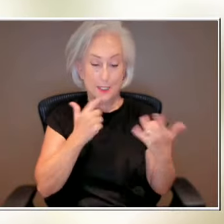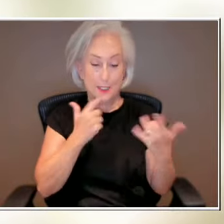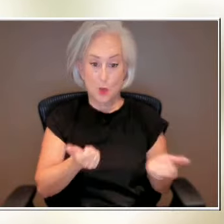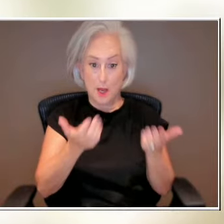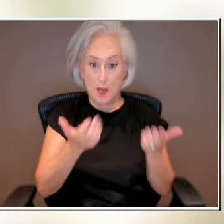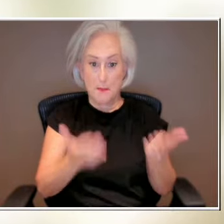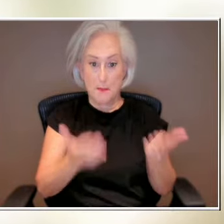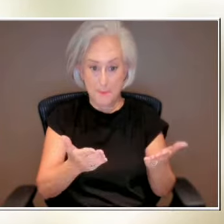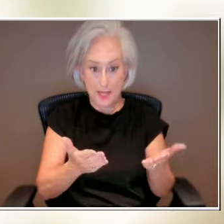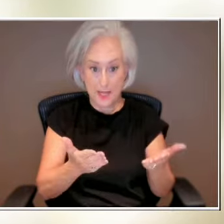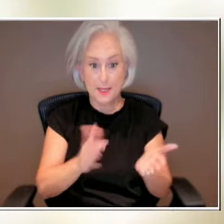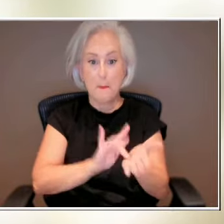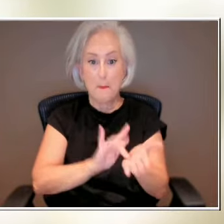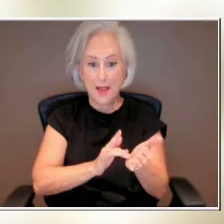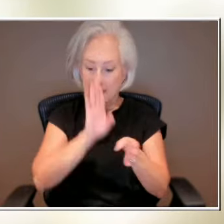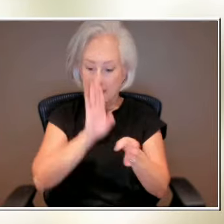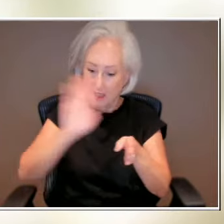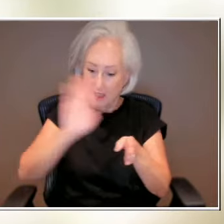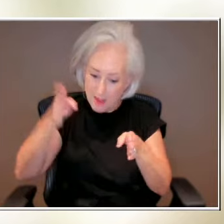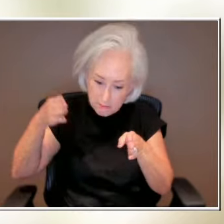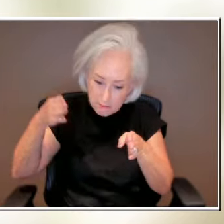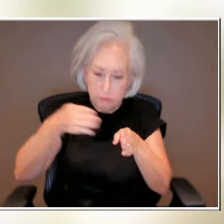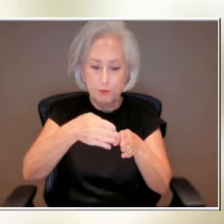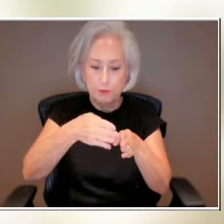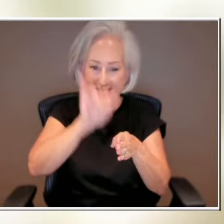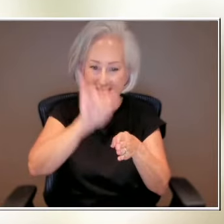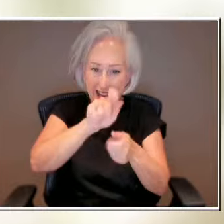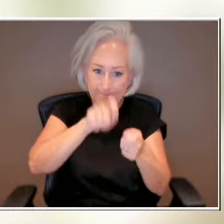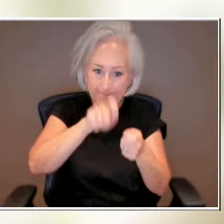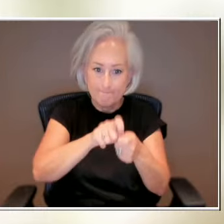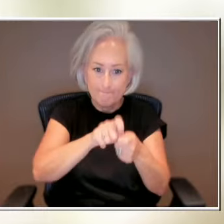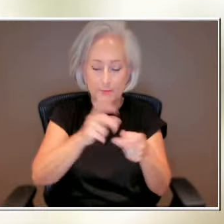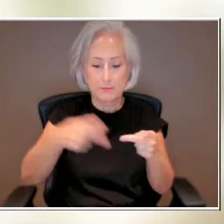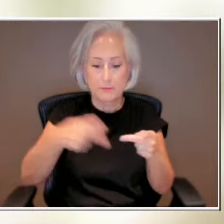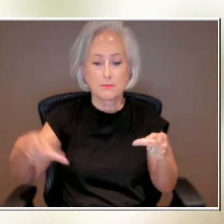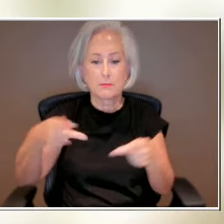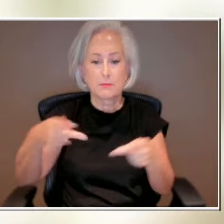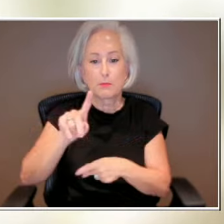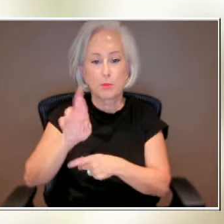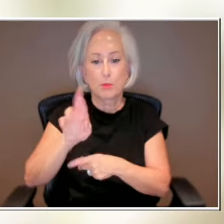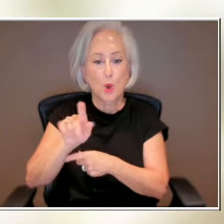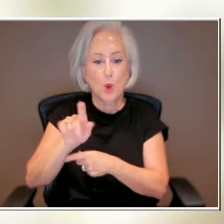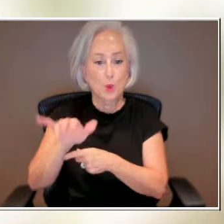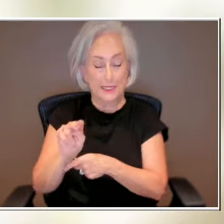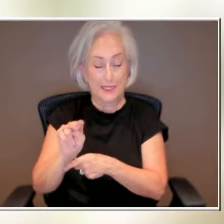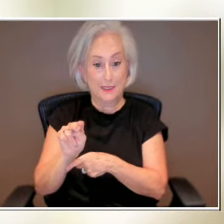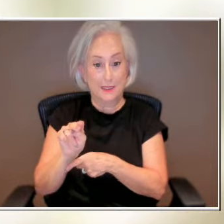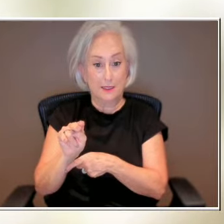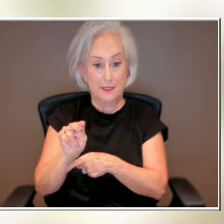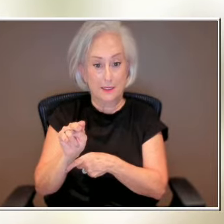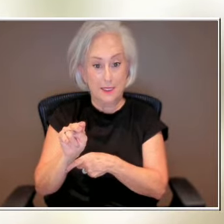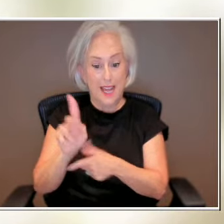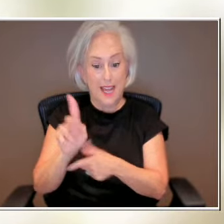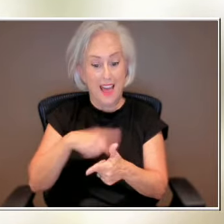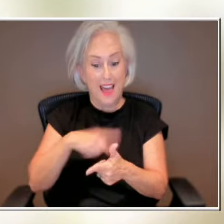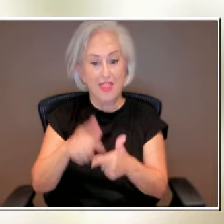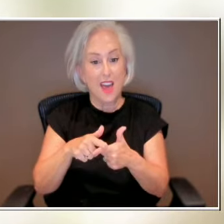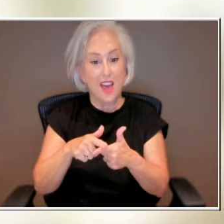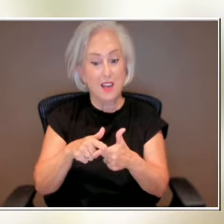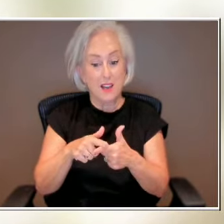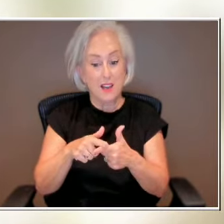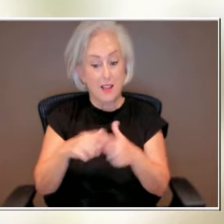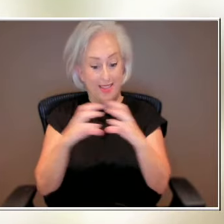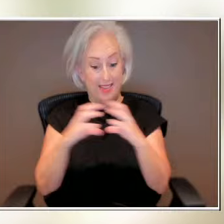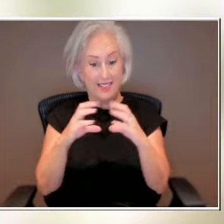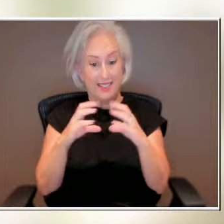that target this protein. And as you target this protein and deprive the cancer cells from relying on this protein